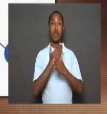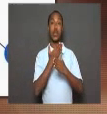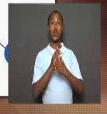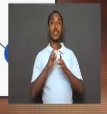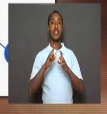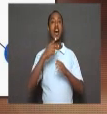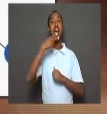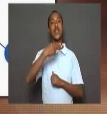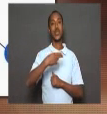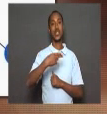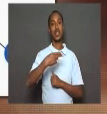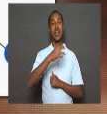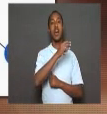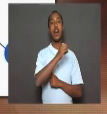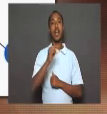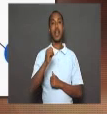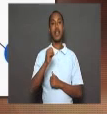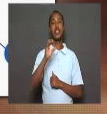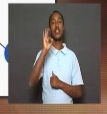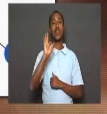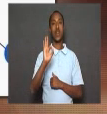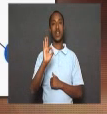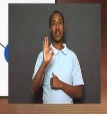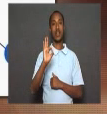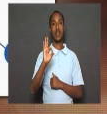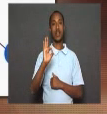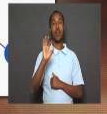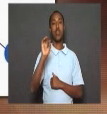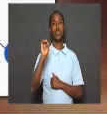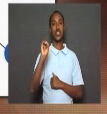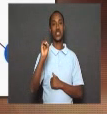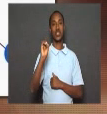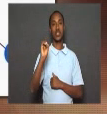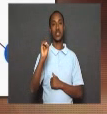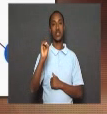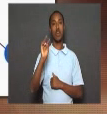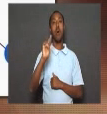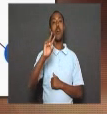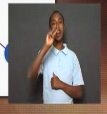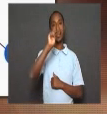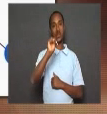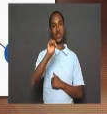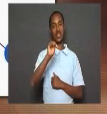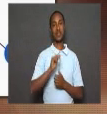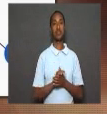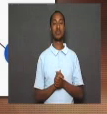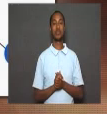the hydrogen and the fluorine, oxygen, or nitrogen.